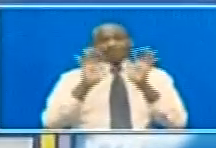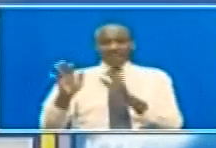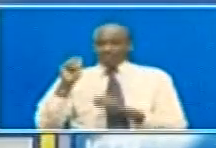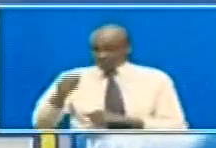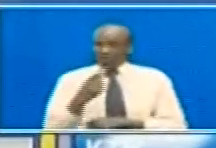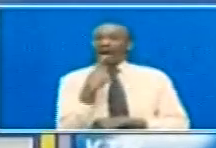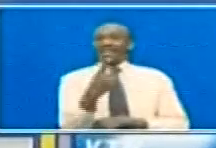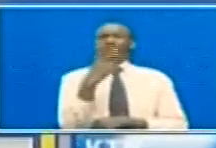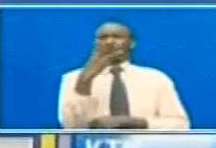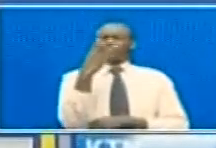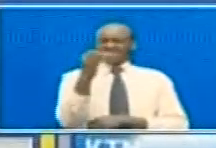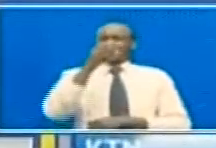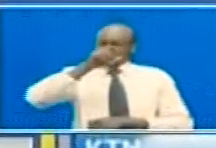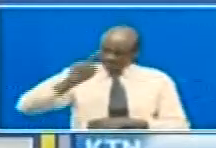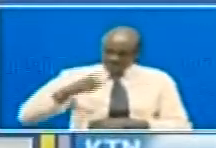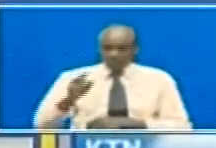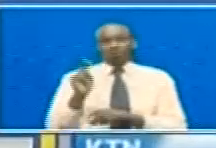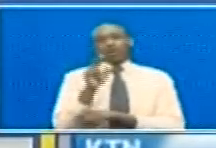140 million shillings.